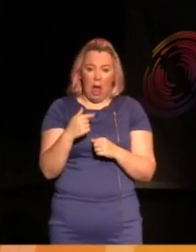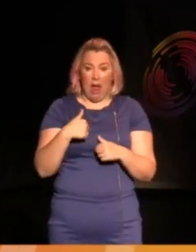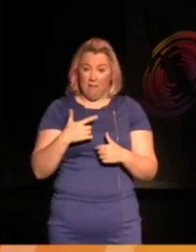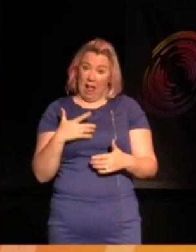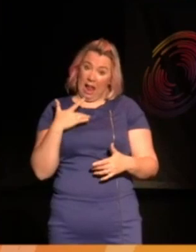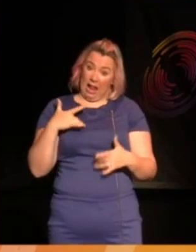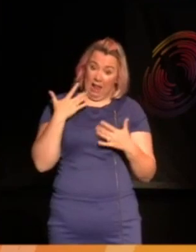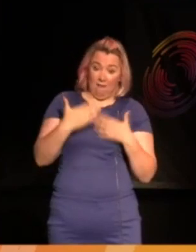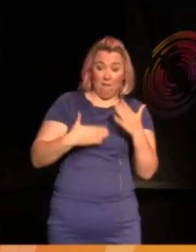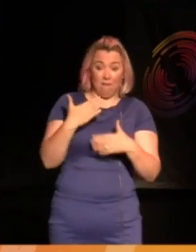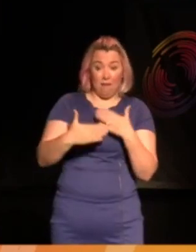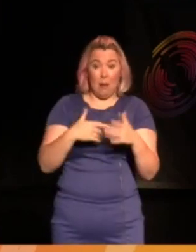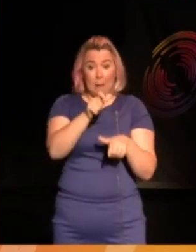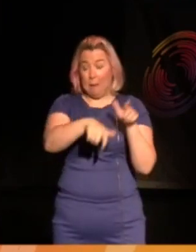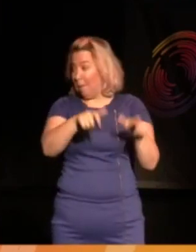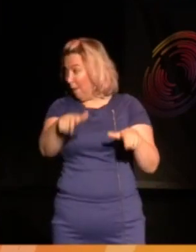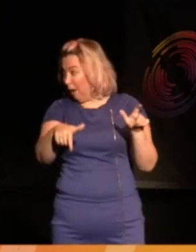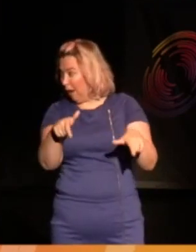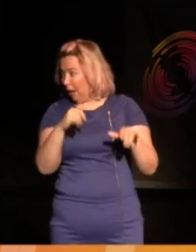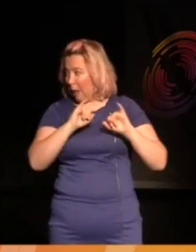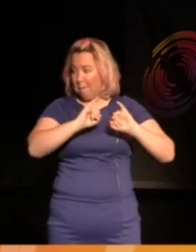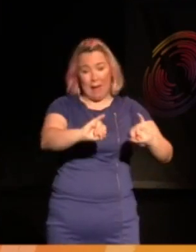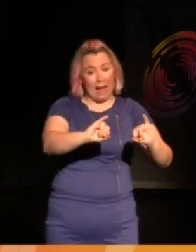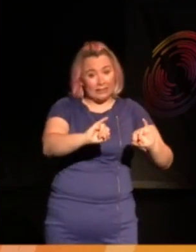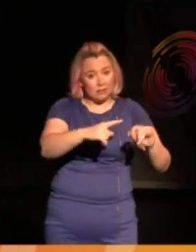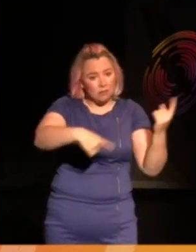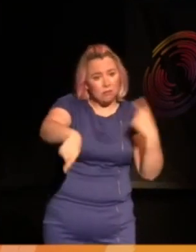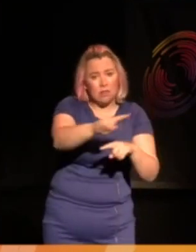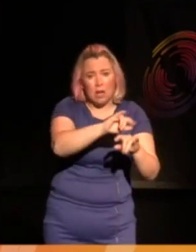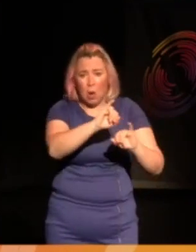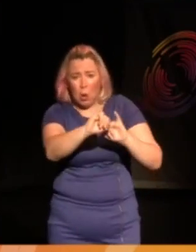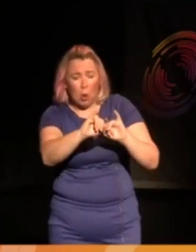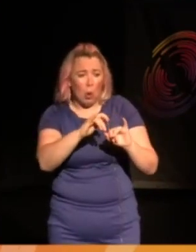bad, and there's a lot of things that flow from that.